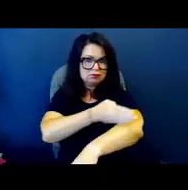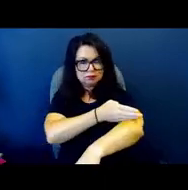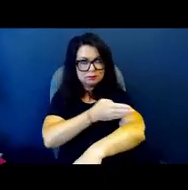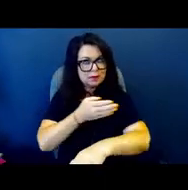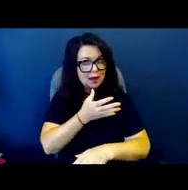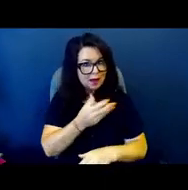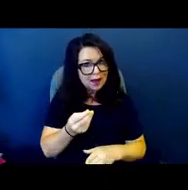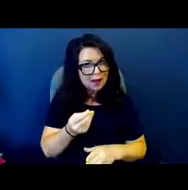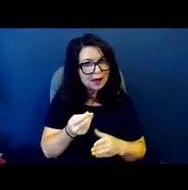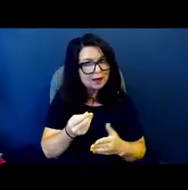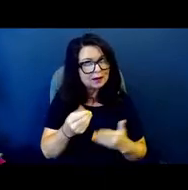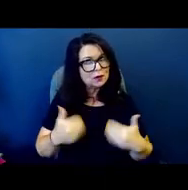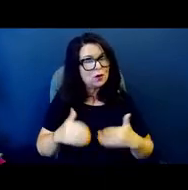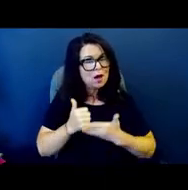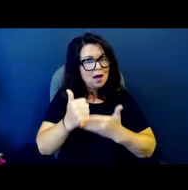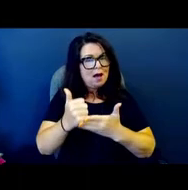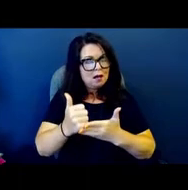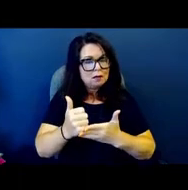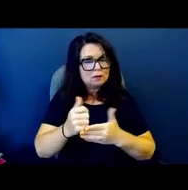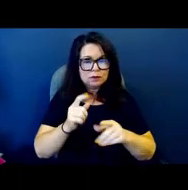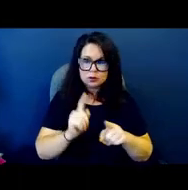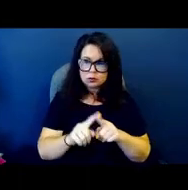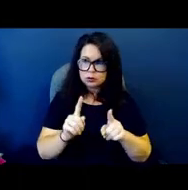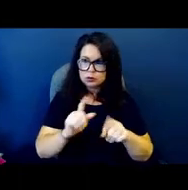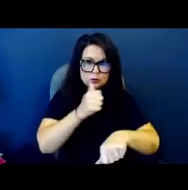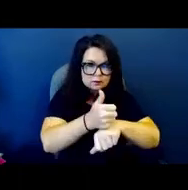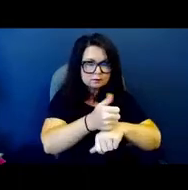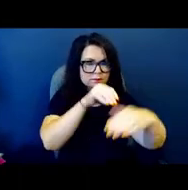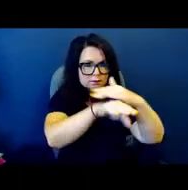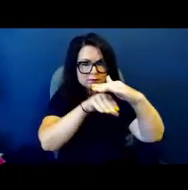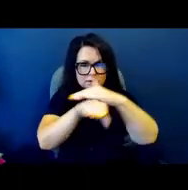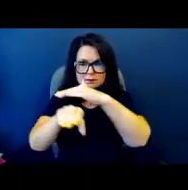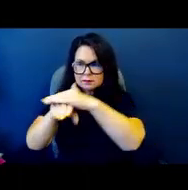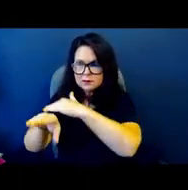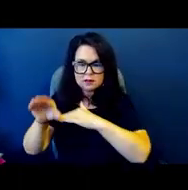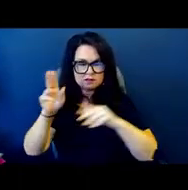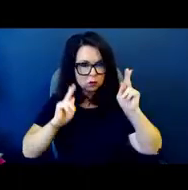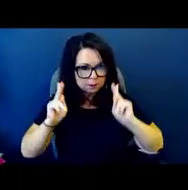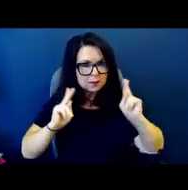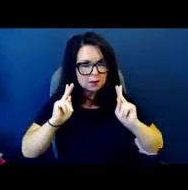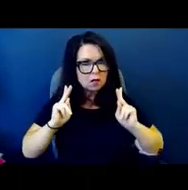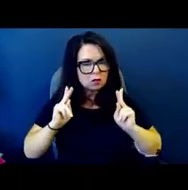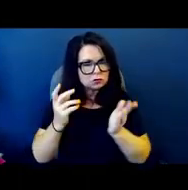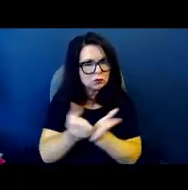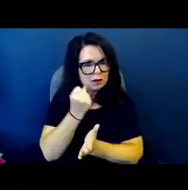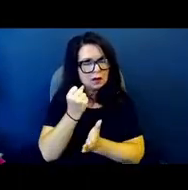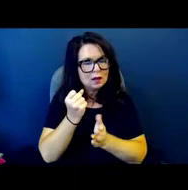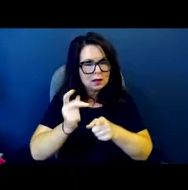open doors for us to gain professional experience, which now as an adult